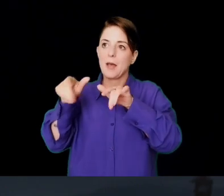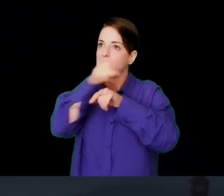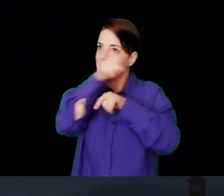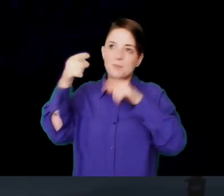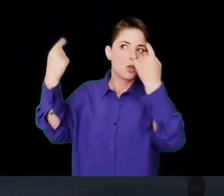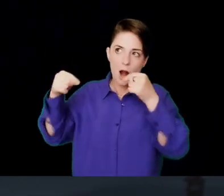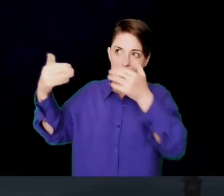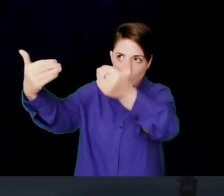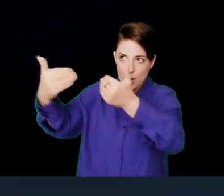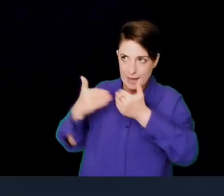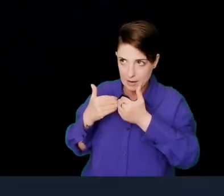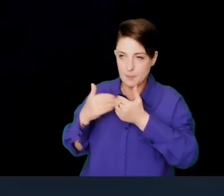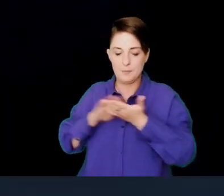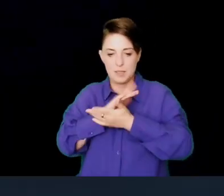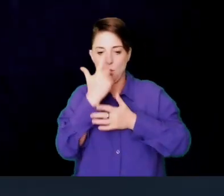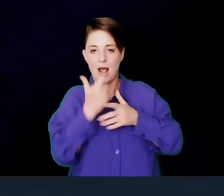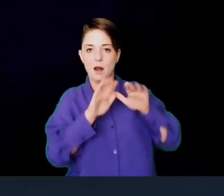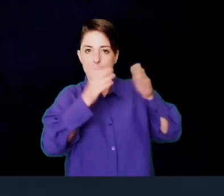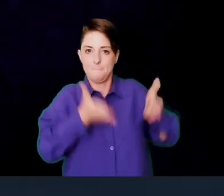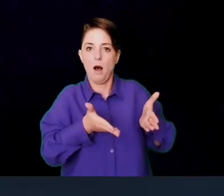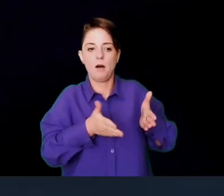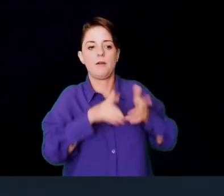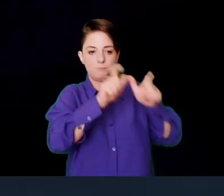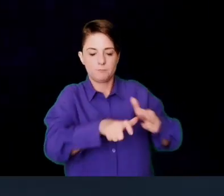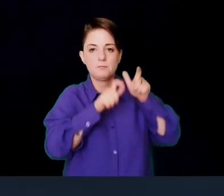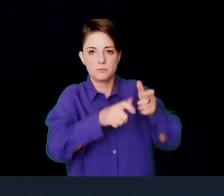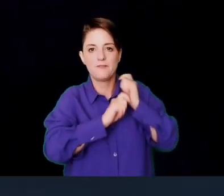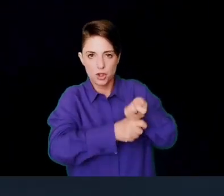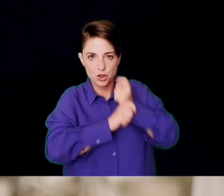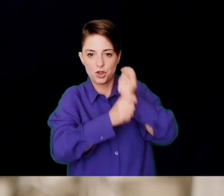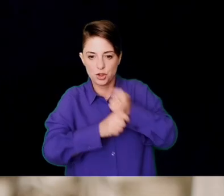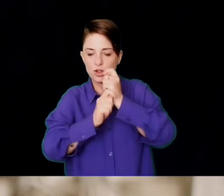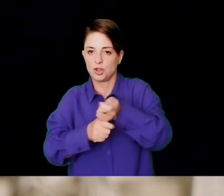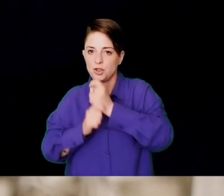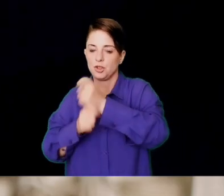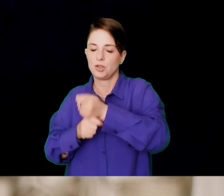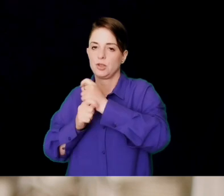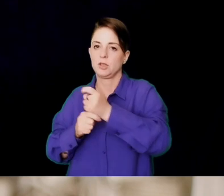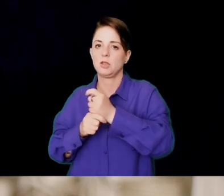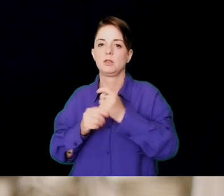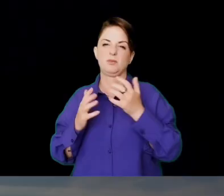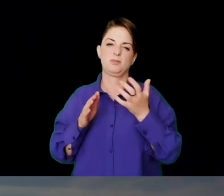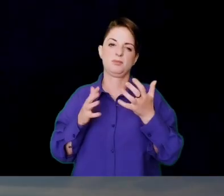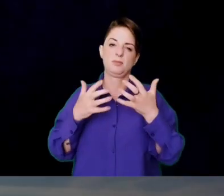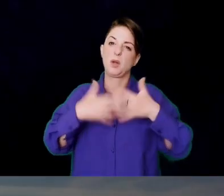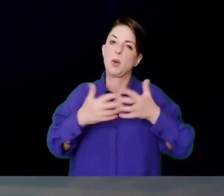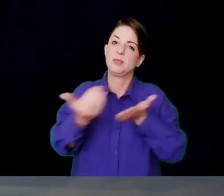boats coming in there in the night or whenever, and was going to start towing through our gear.